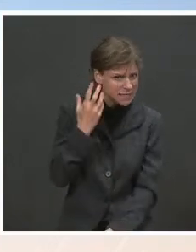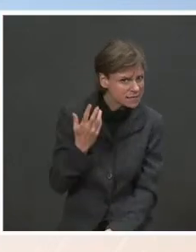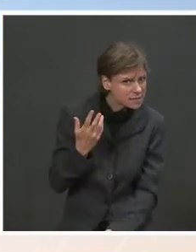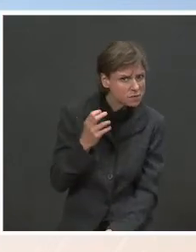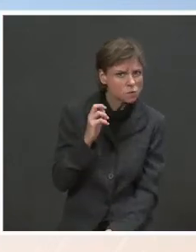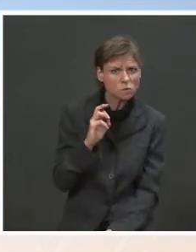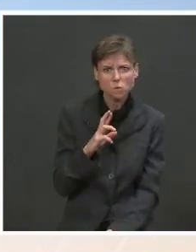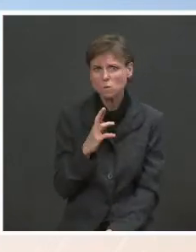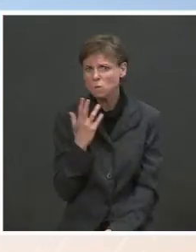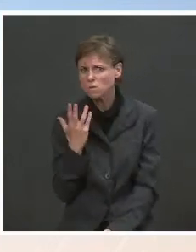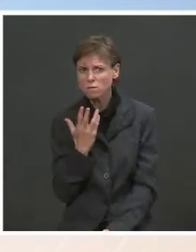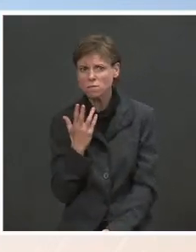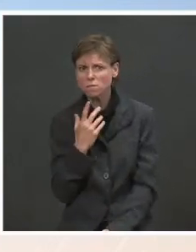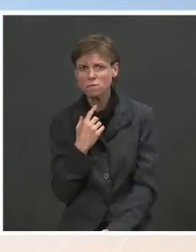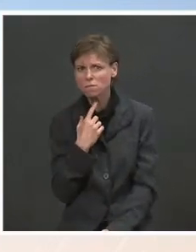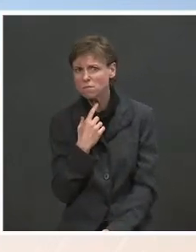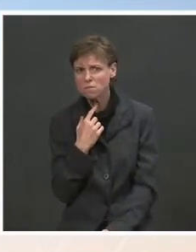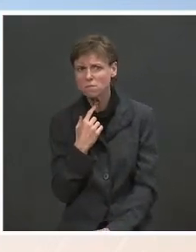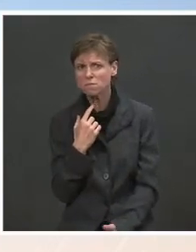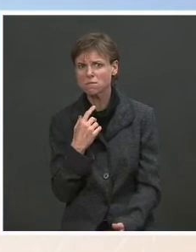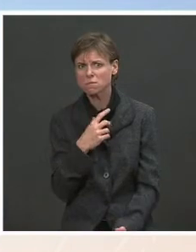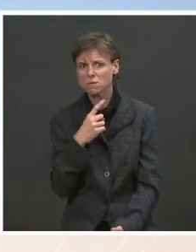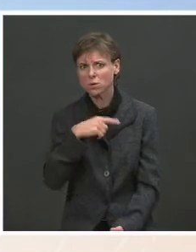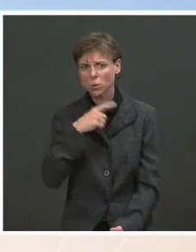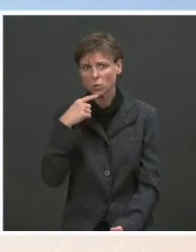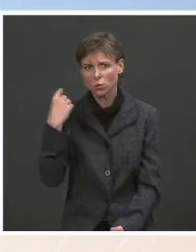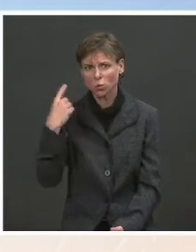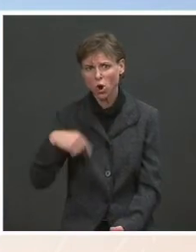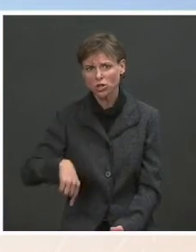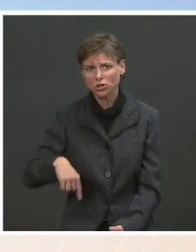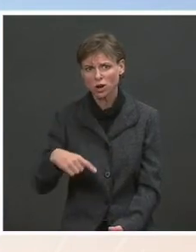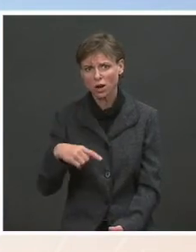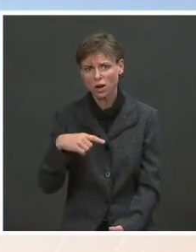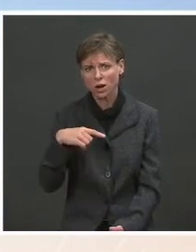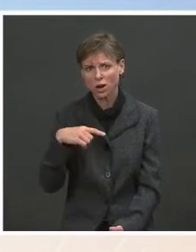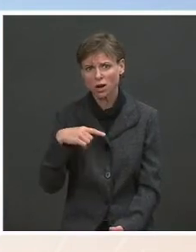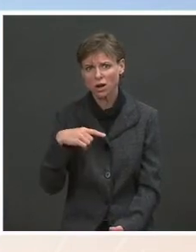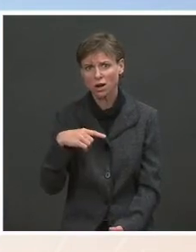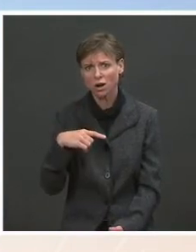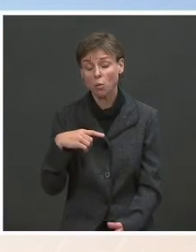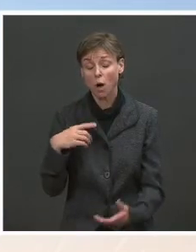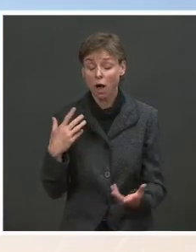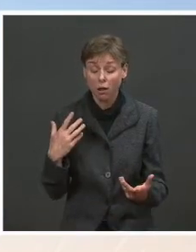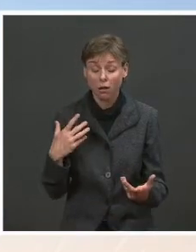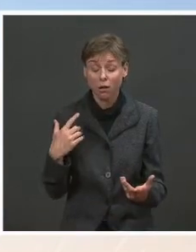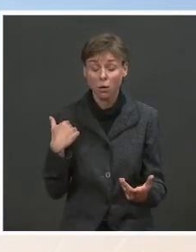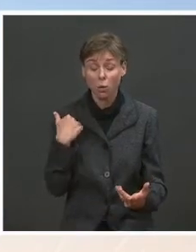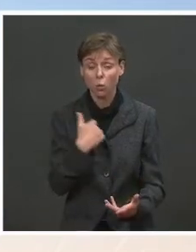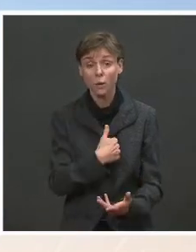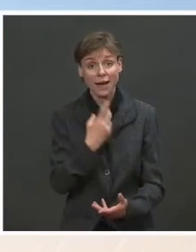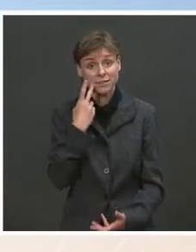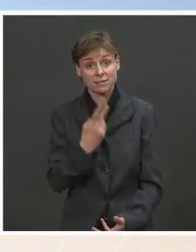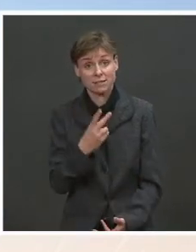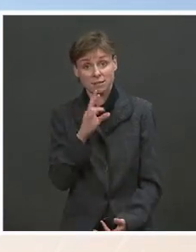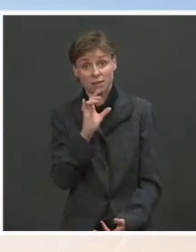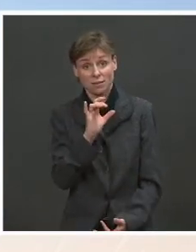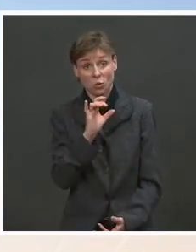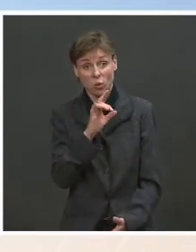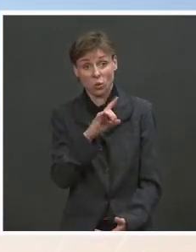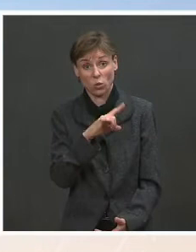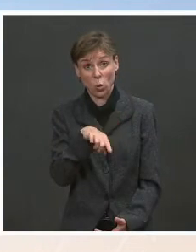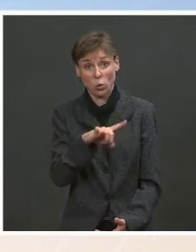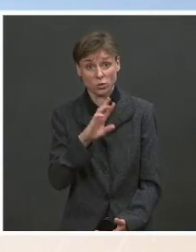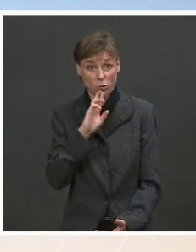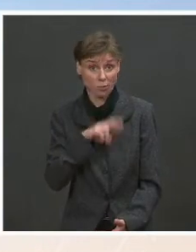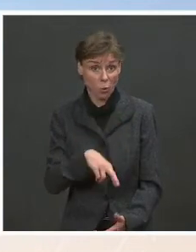comes after a number of Russia-related developments. Well, we've certainly seen those reports. I would say